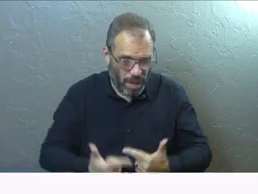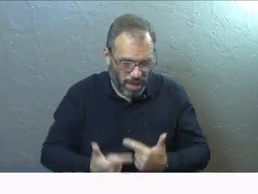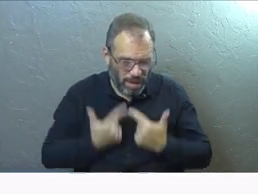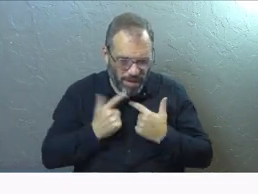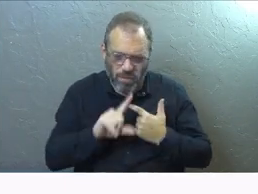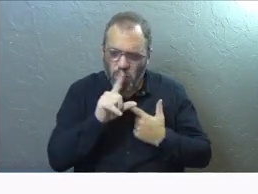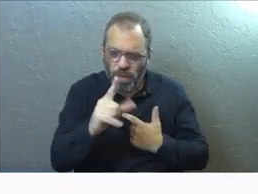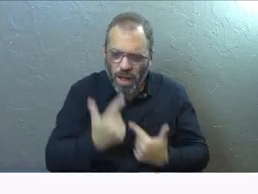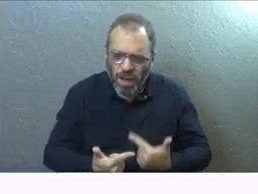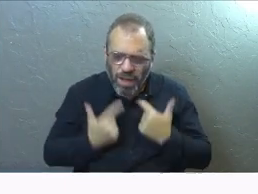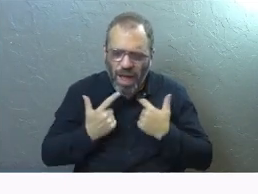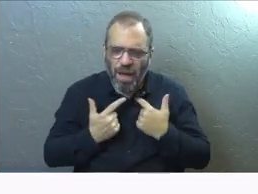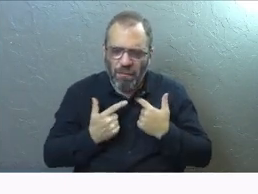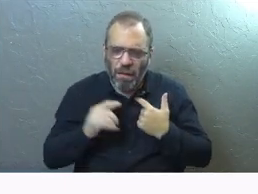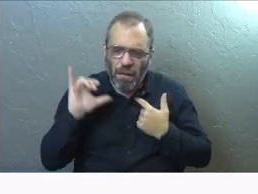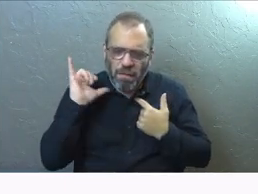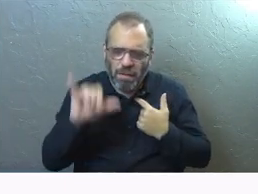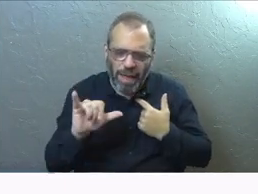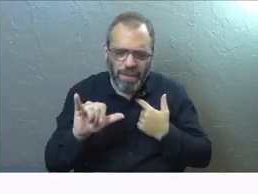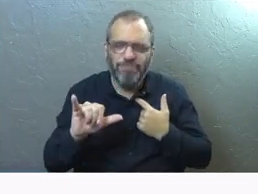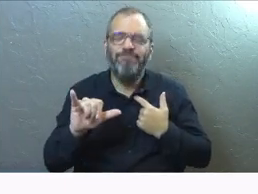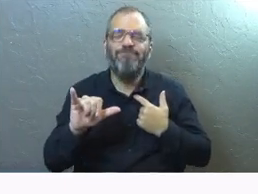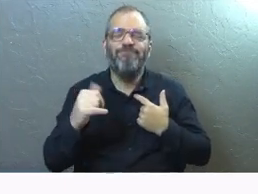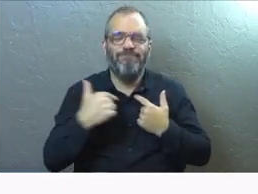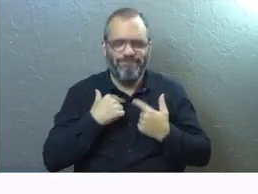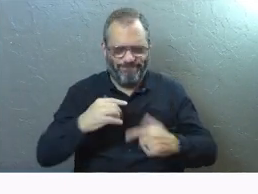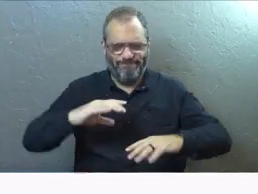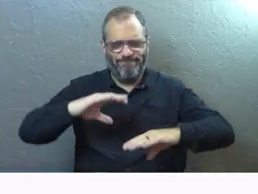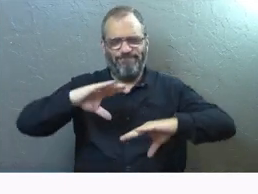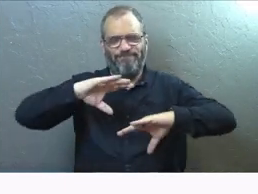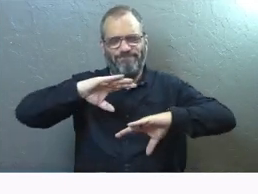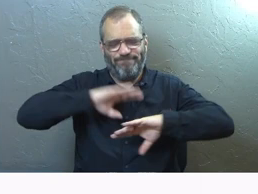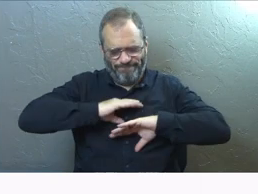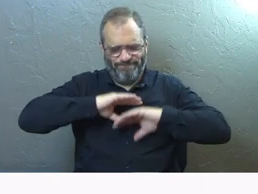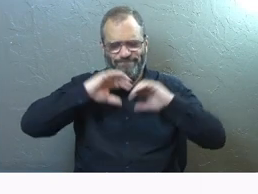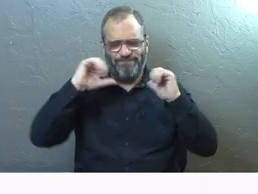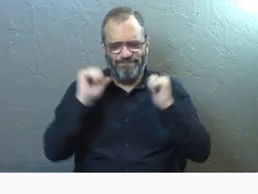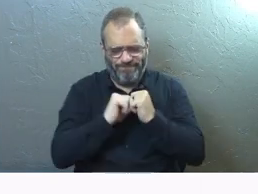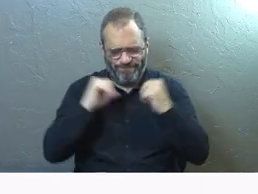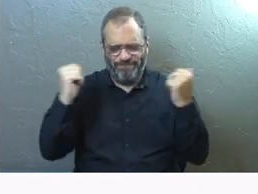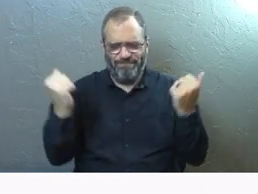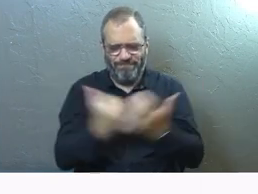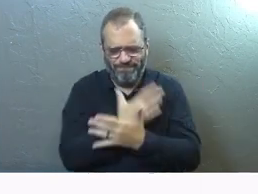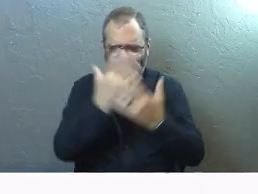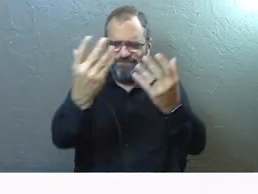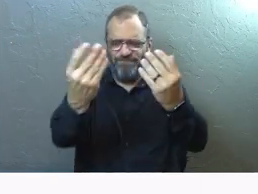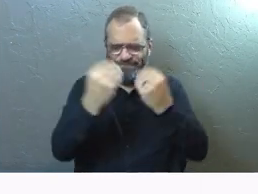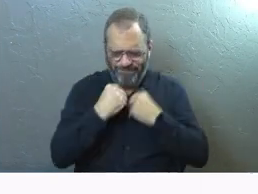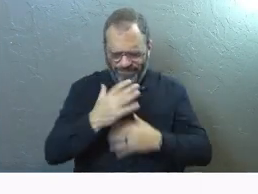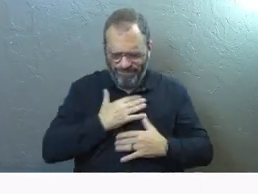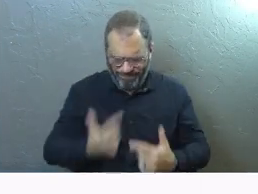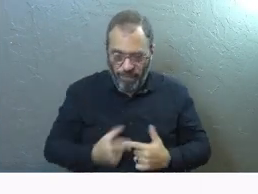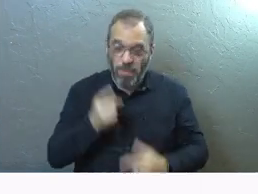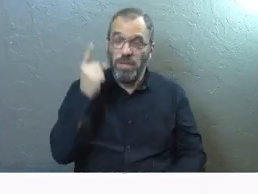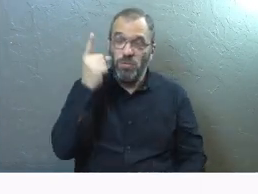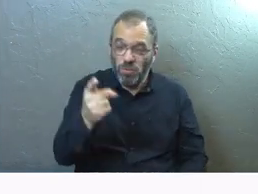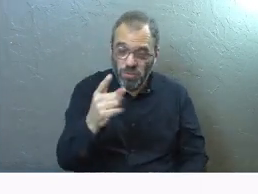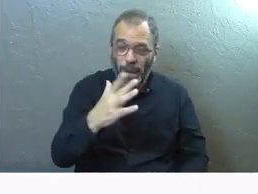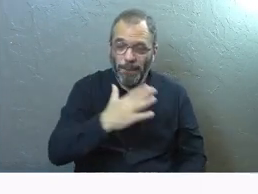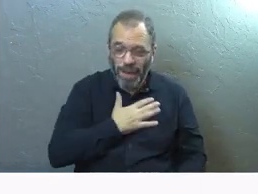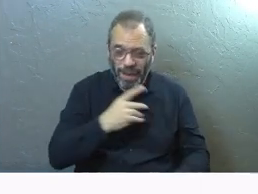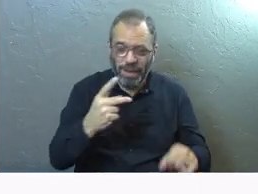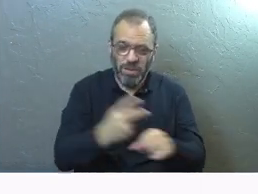reality where we can say, and because of that, I have everything that I need. And I know, God, that you're gonna be the provider in my life, because you are the